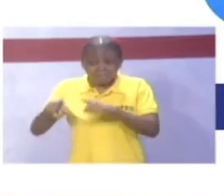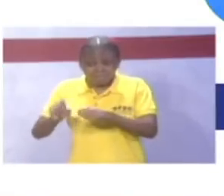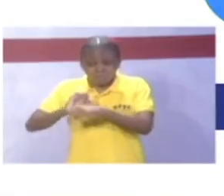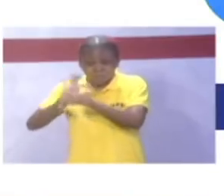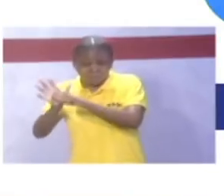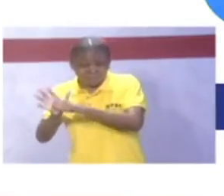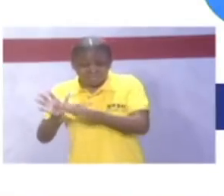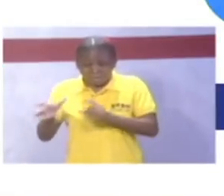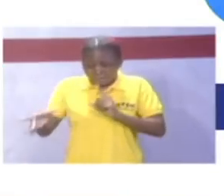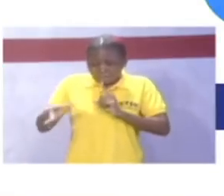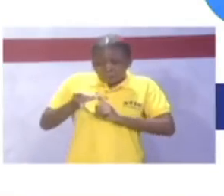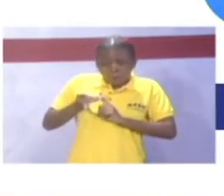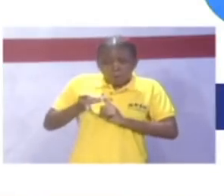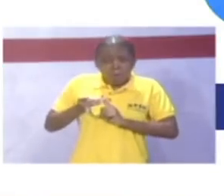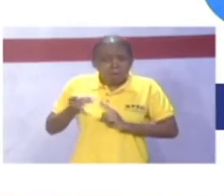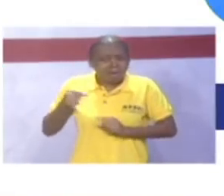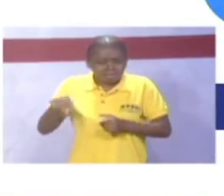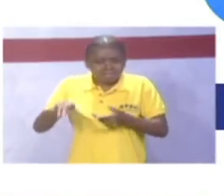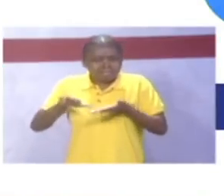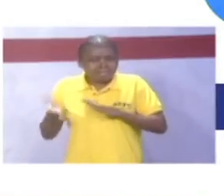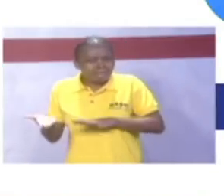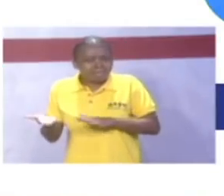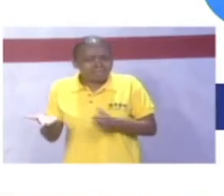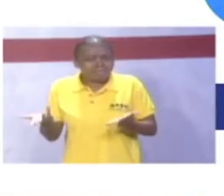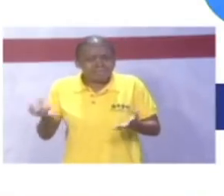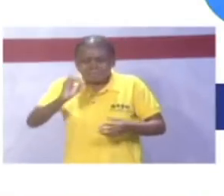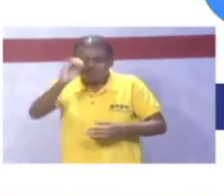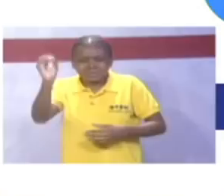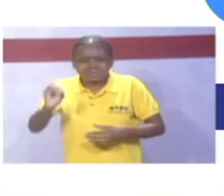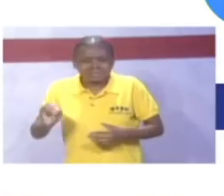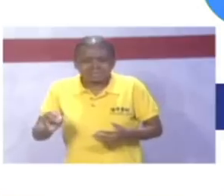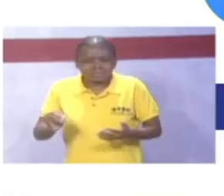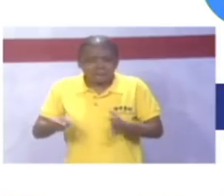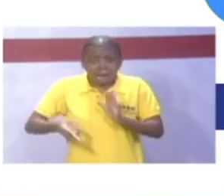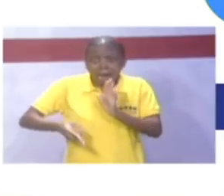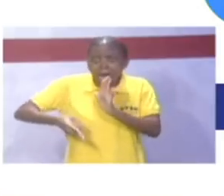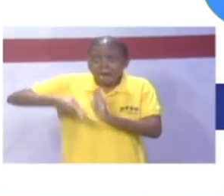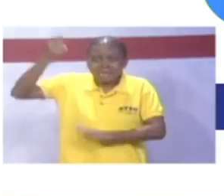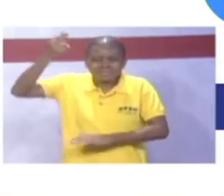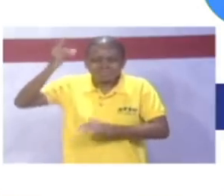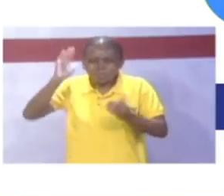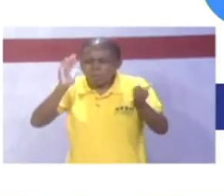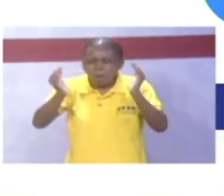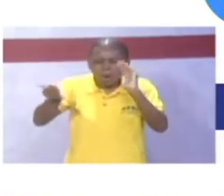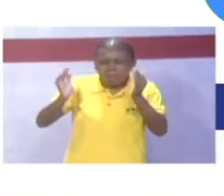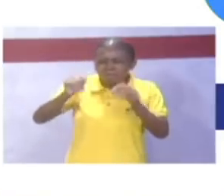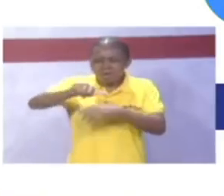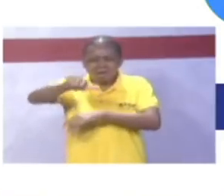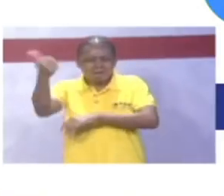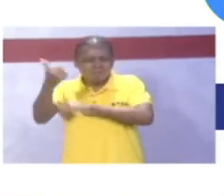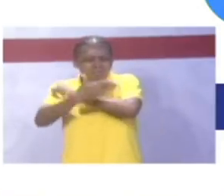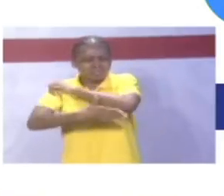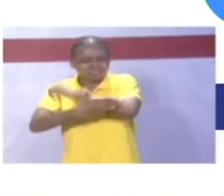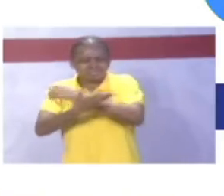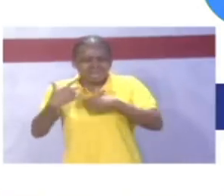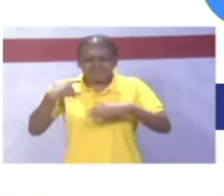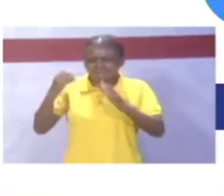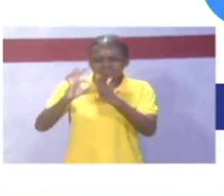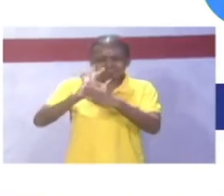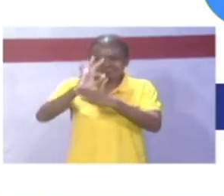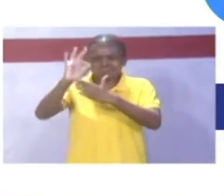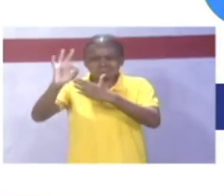the Caribbean and quite high compared to other countries like India, UK, US, for